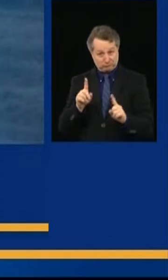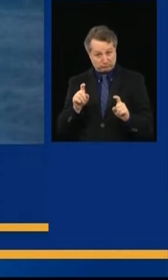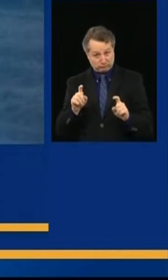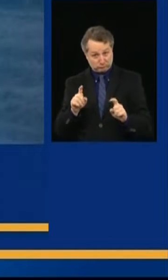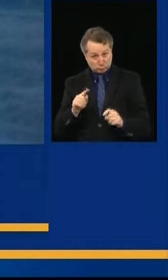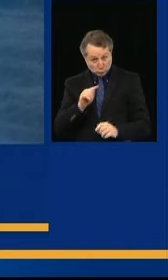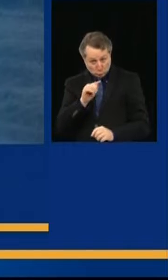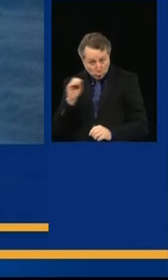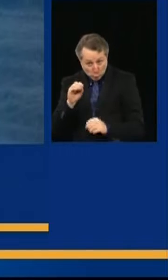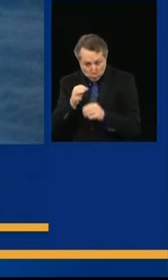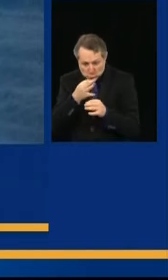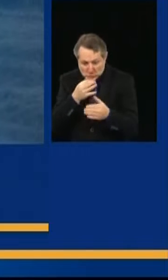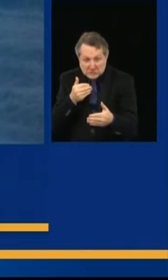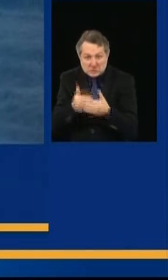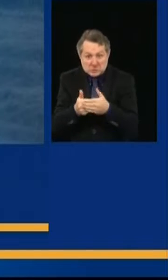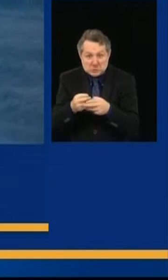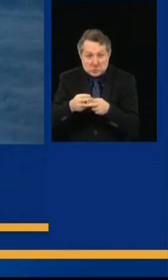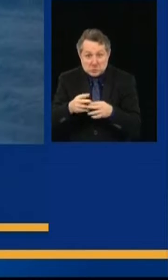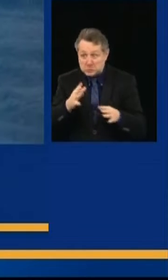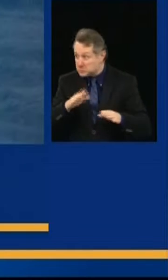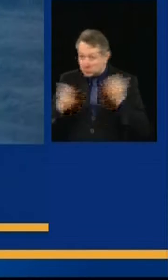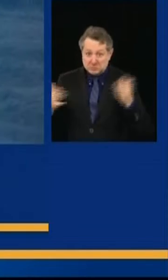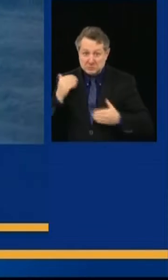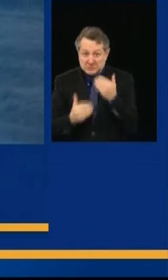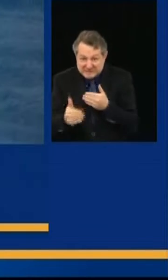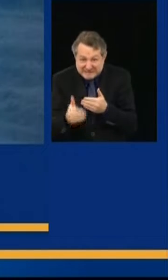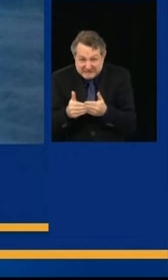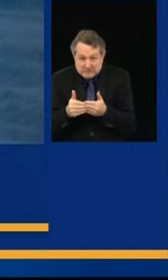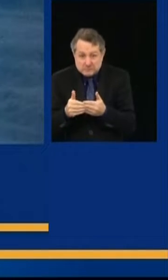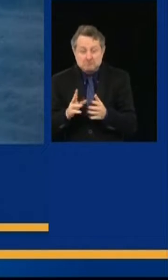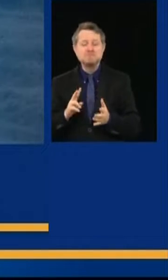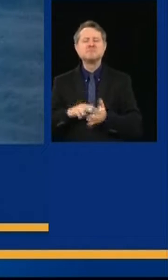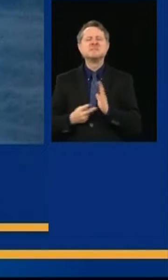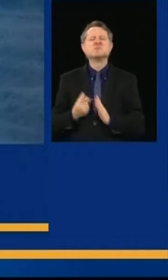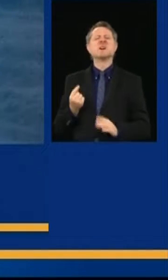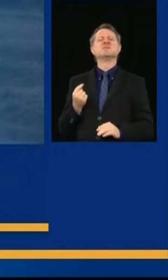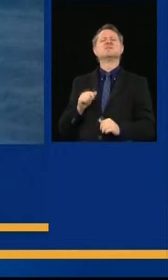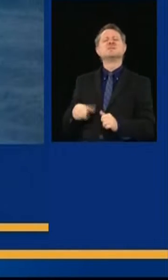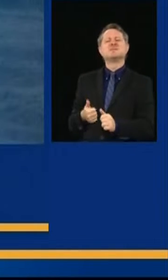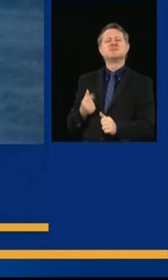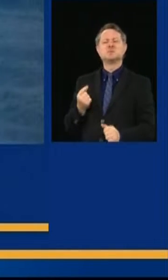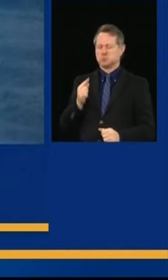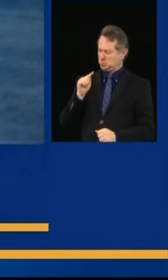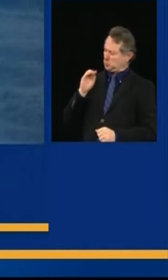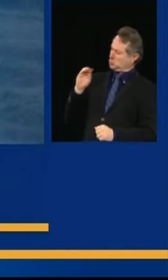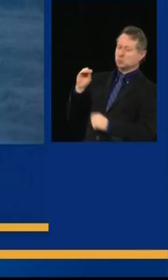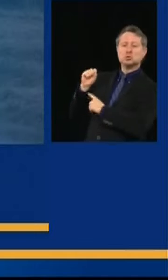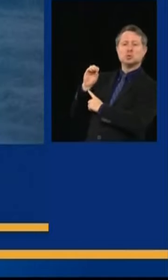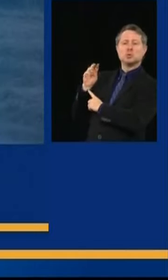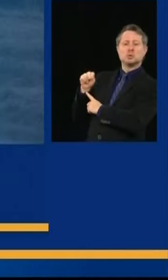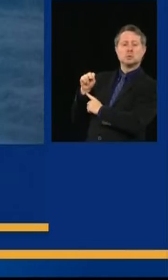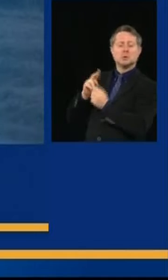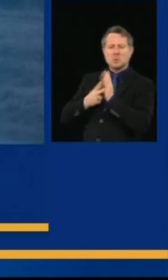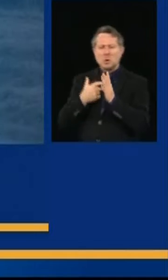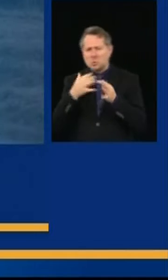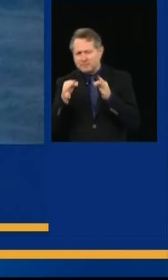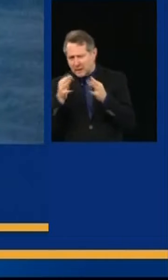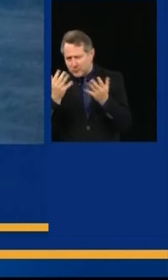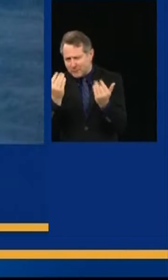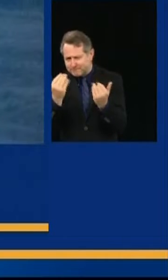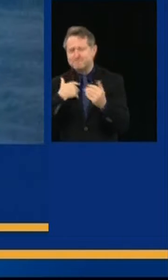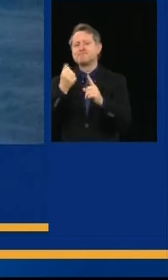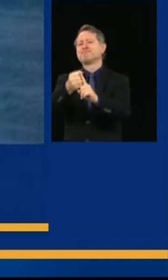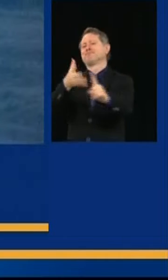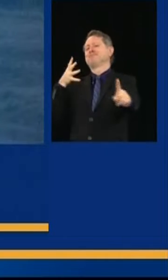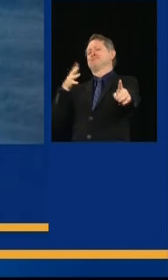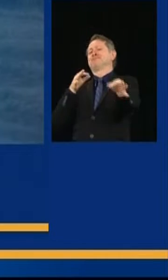too soon, all right, What does that mean, too soon? Too soon means